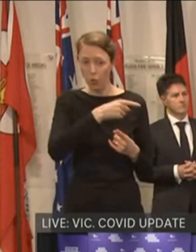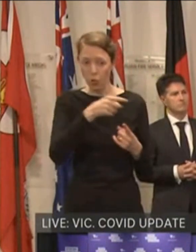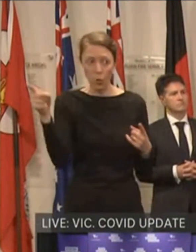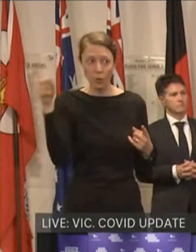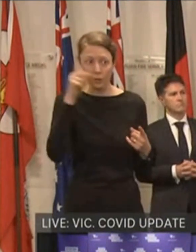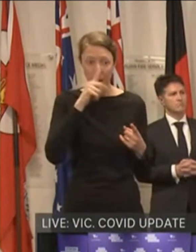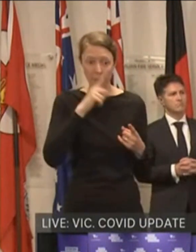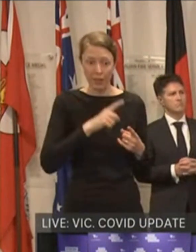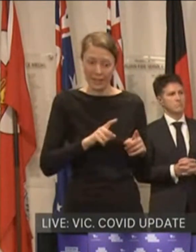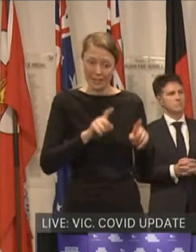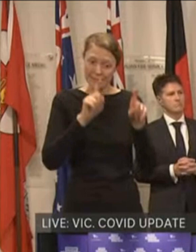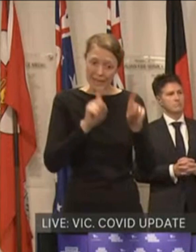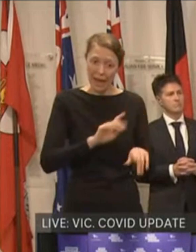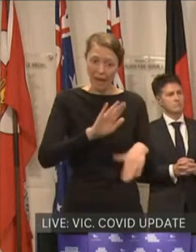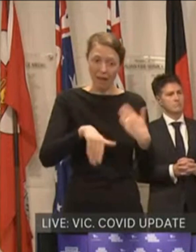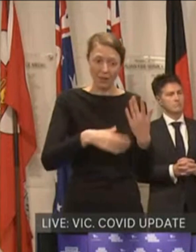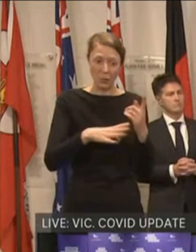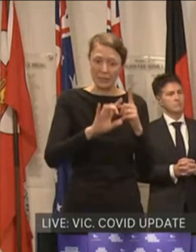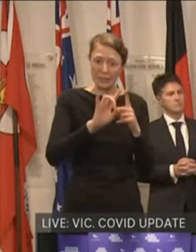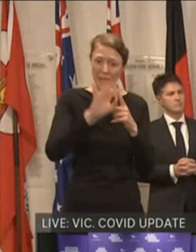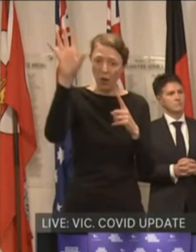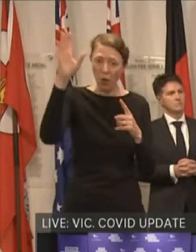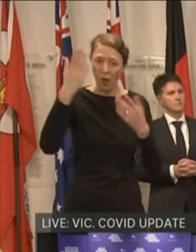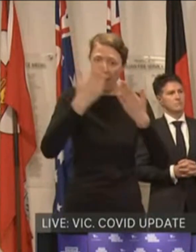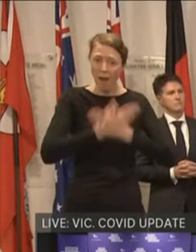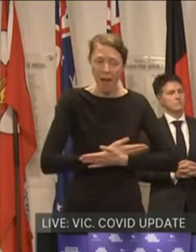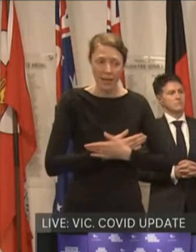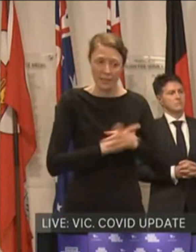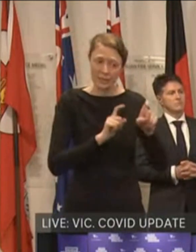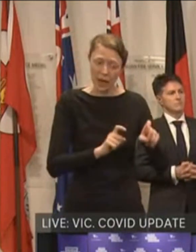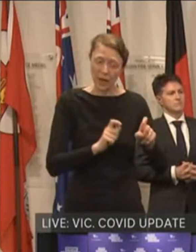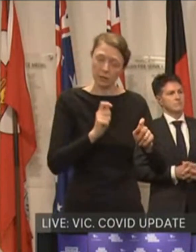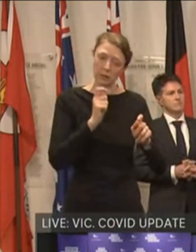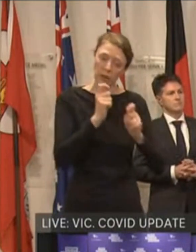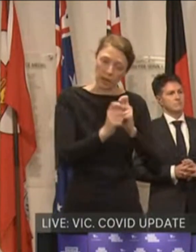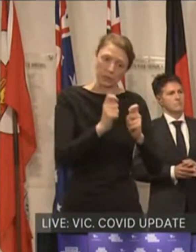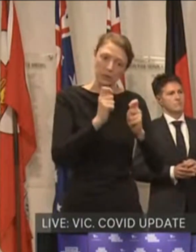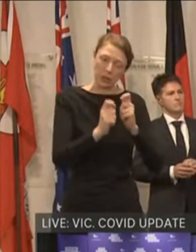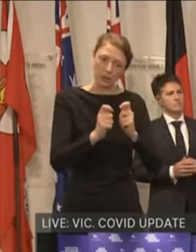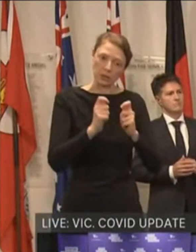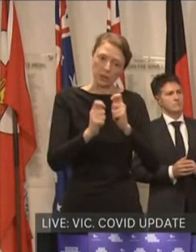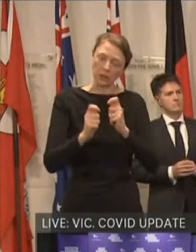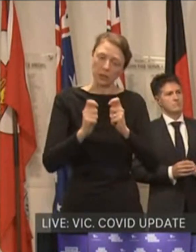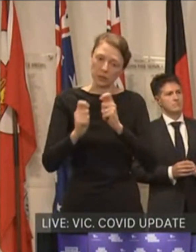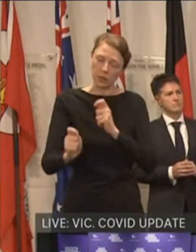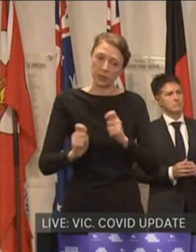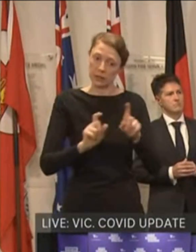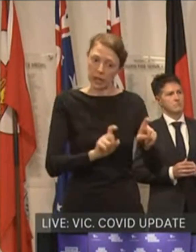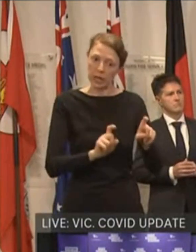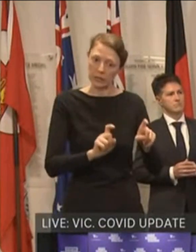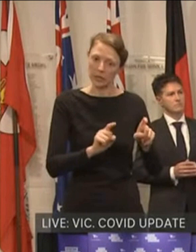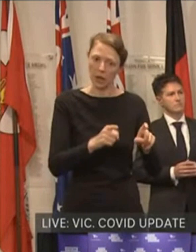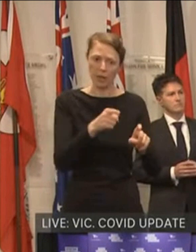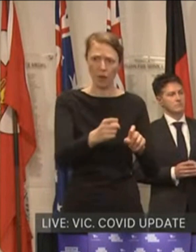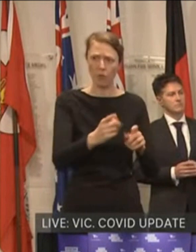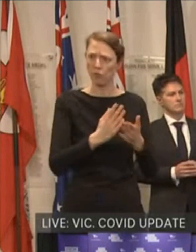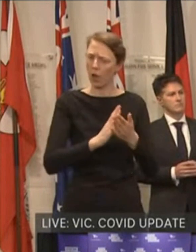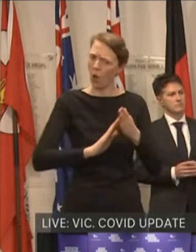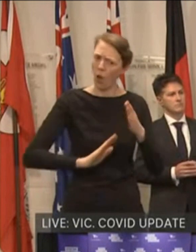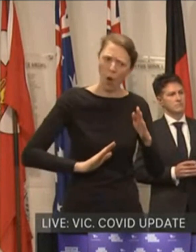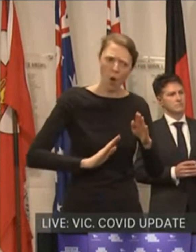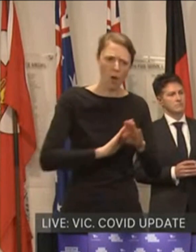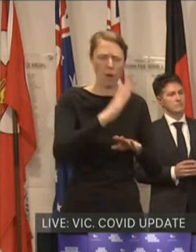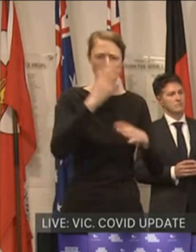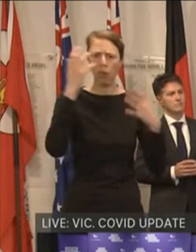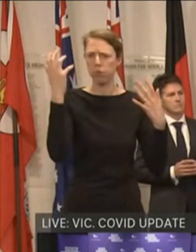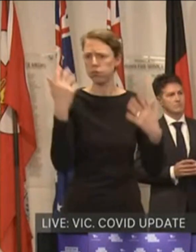And it doesn't matter where you live in New South Wales. The threat is there. The threat is as great in the regions as it is in Sydney. It's great here where we're standing as it